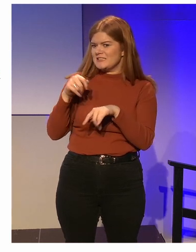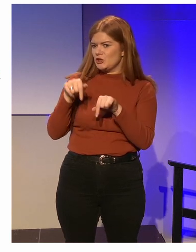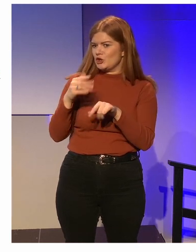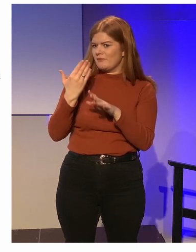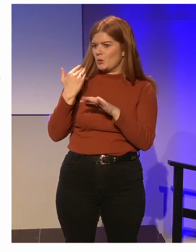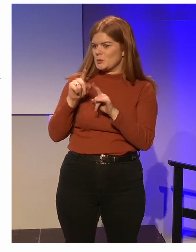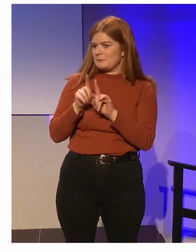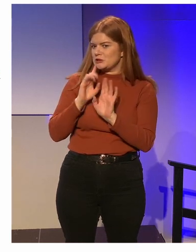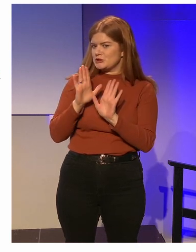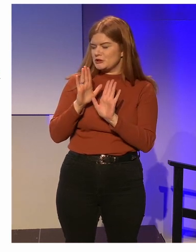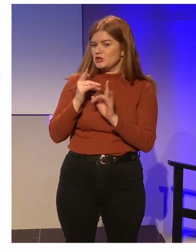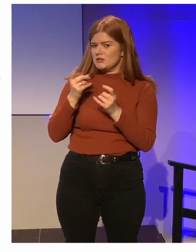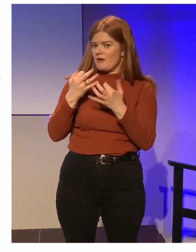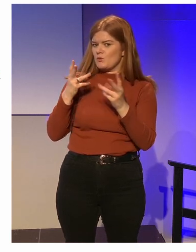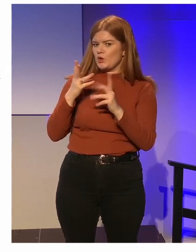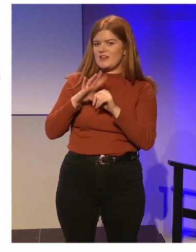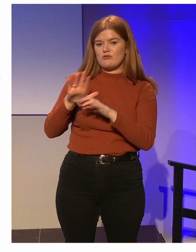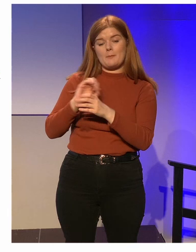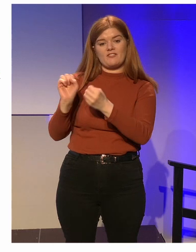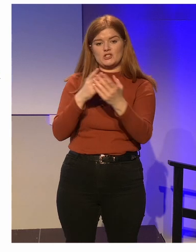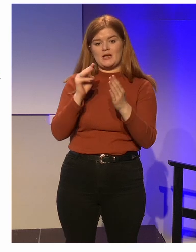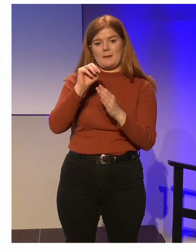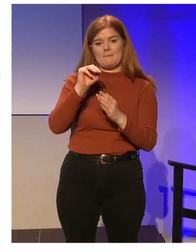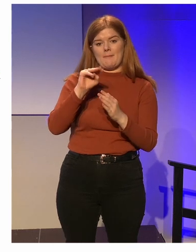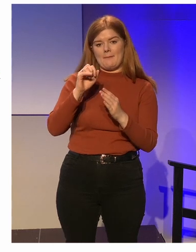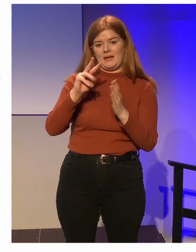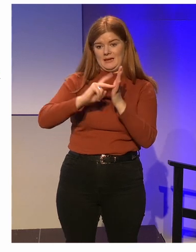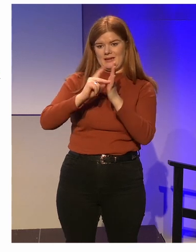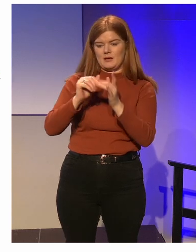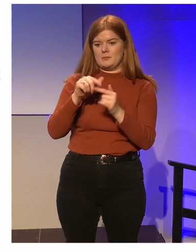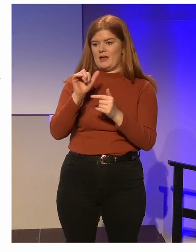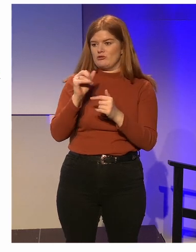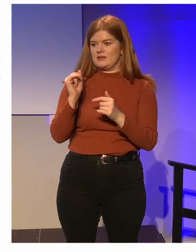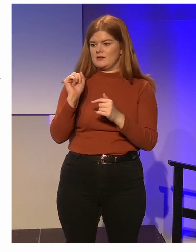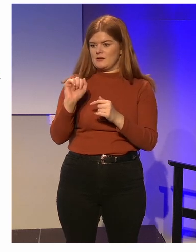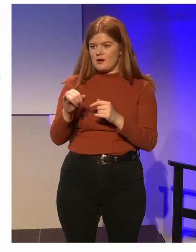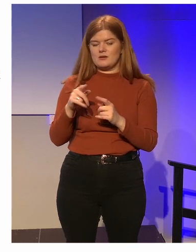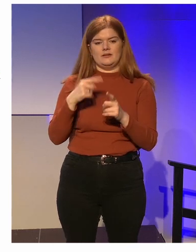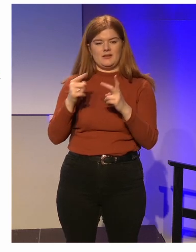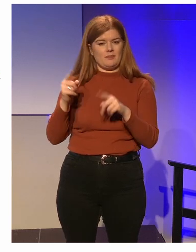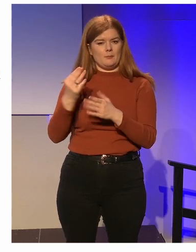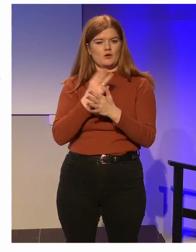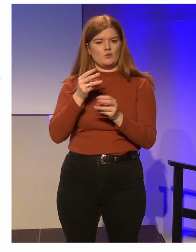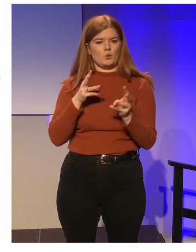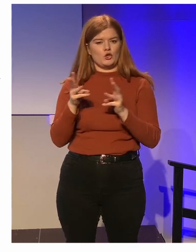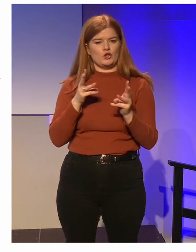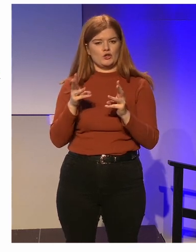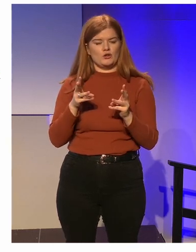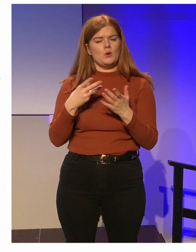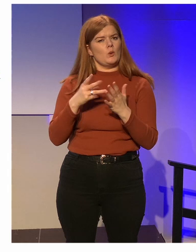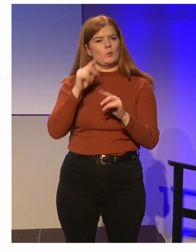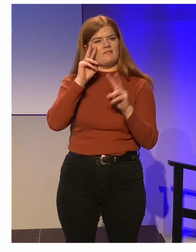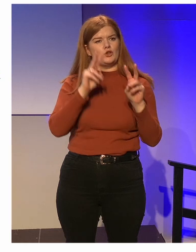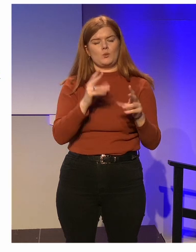saw her, but done a huge amount of work on provision mapping with Mary I, and that piece of work, even when we